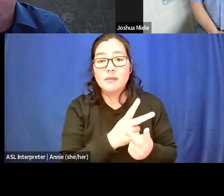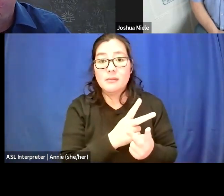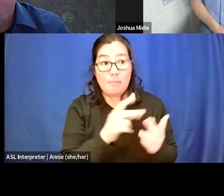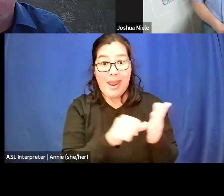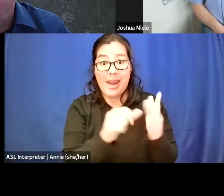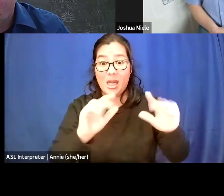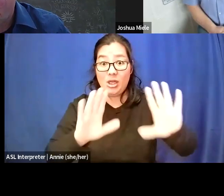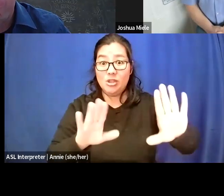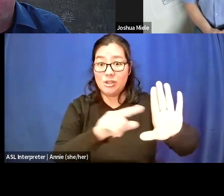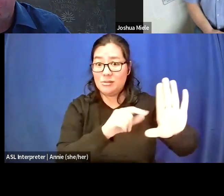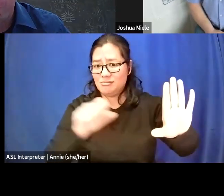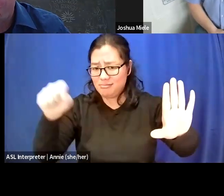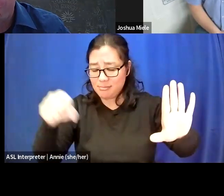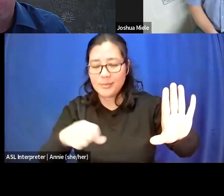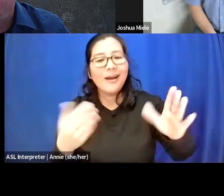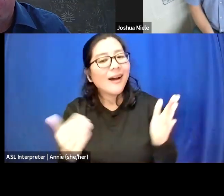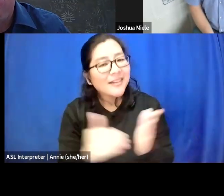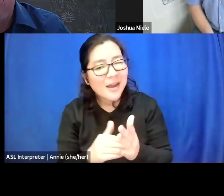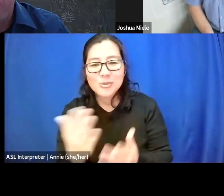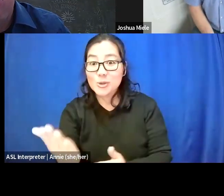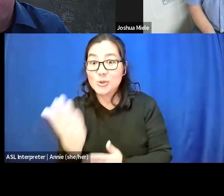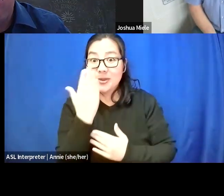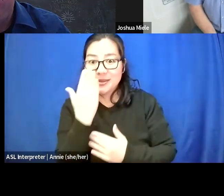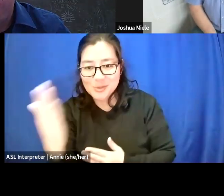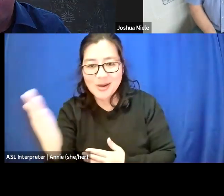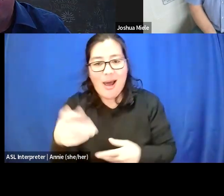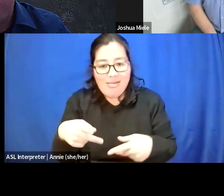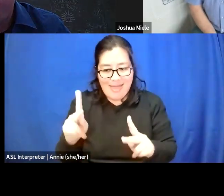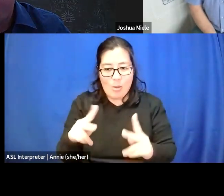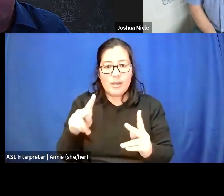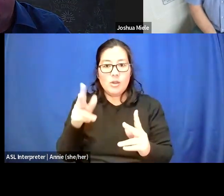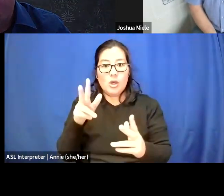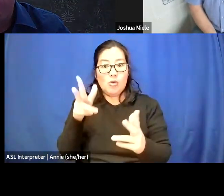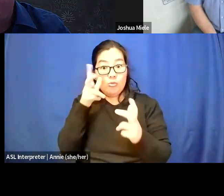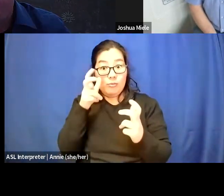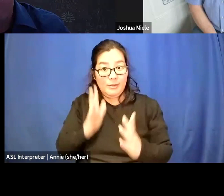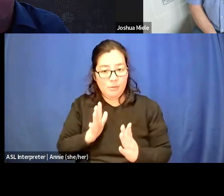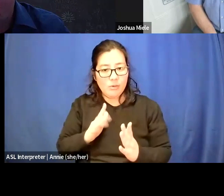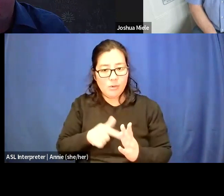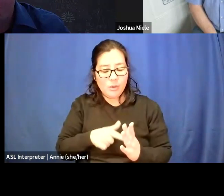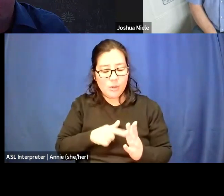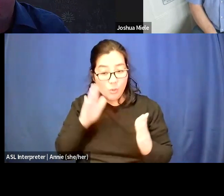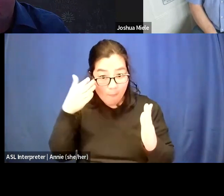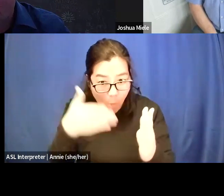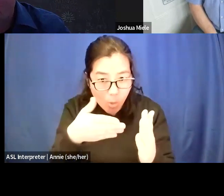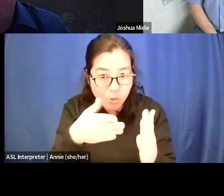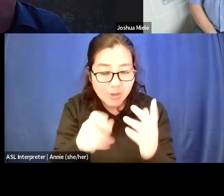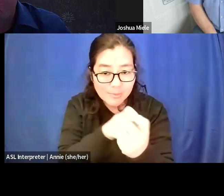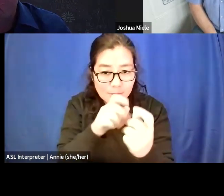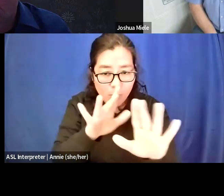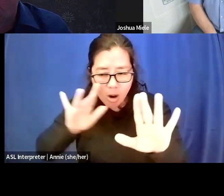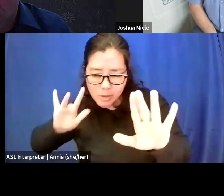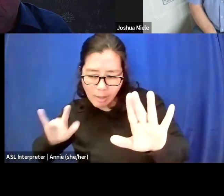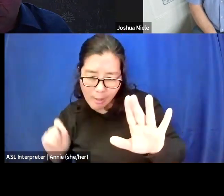page, again, with the zooming in and zooming out, allowing you to focus in on a particular part of the page